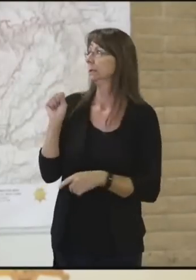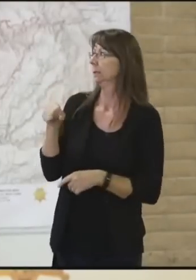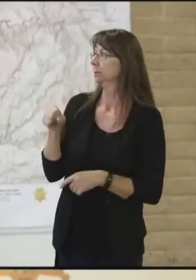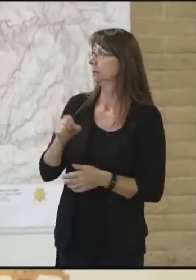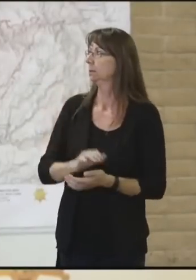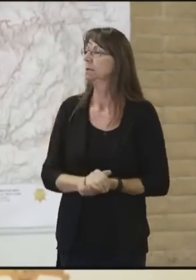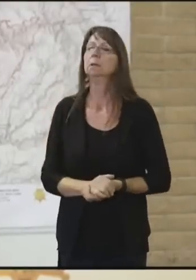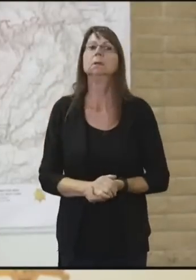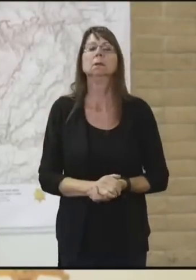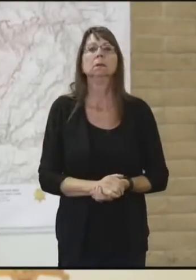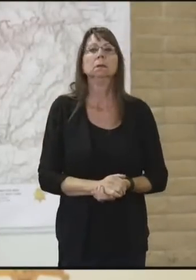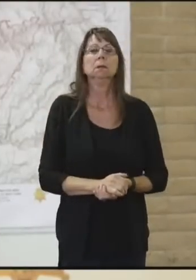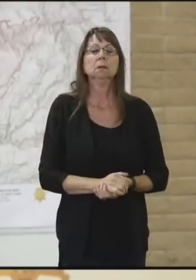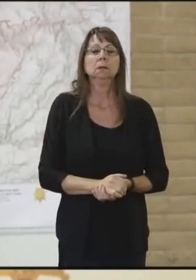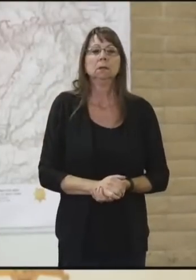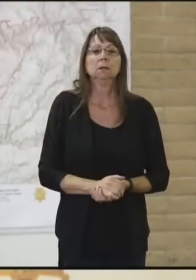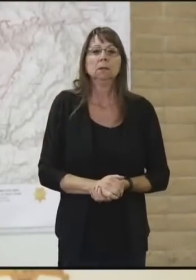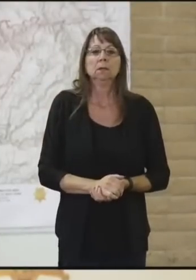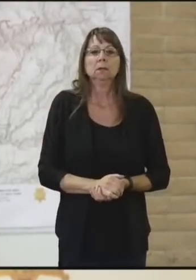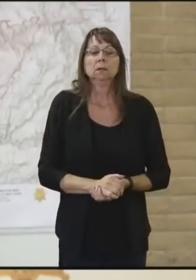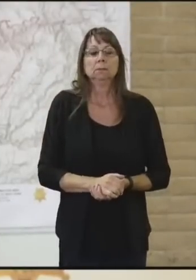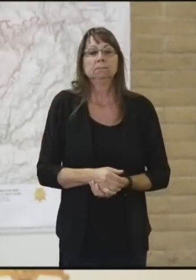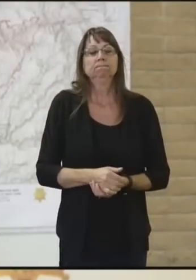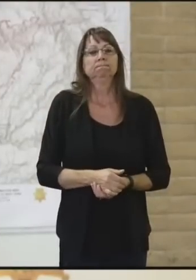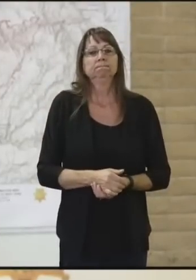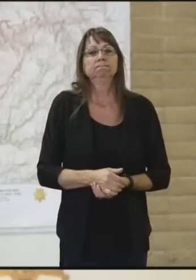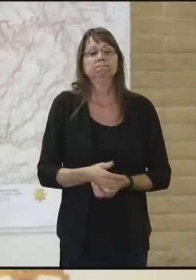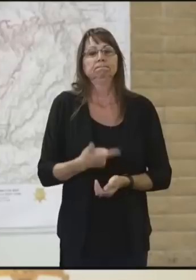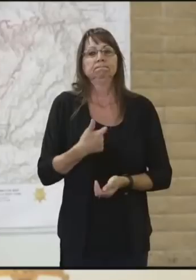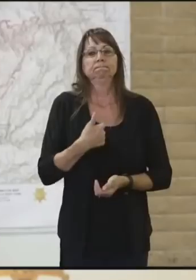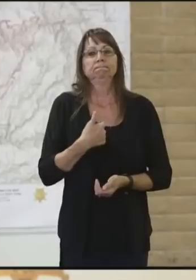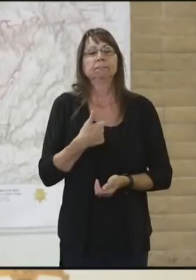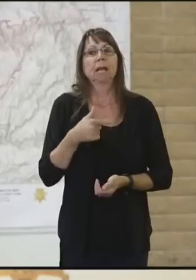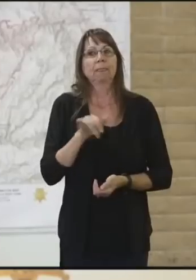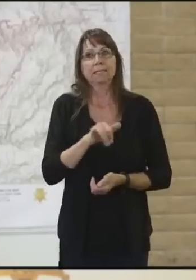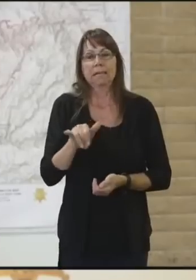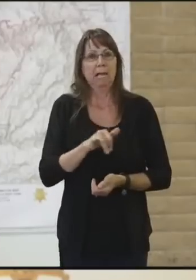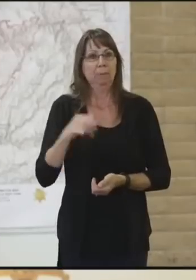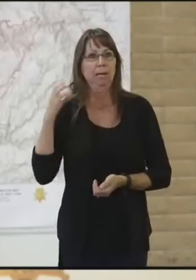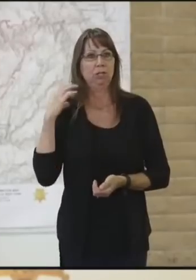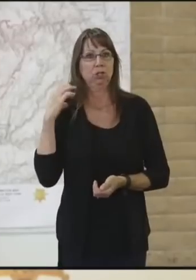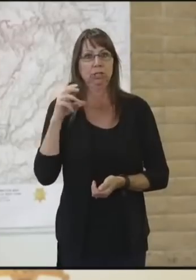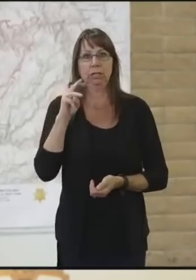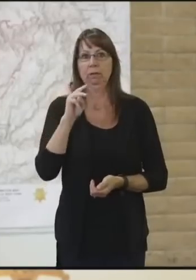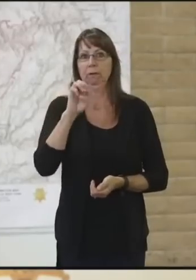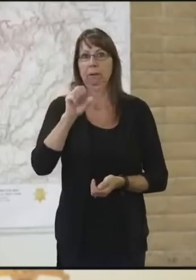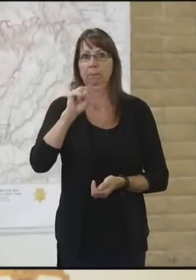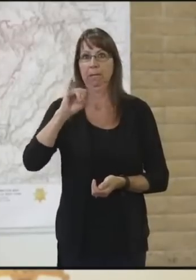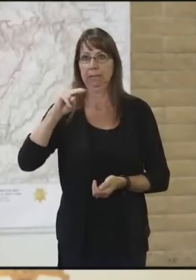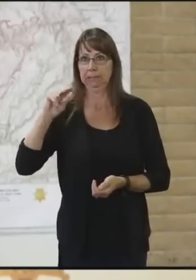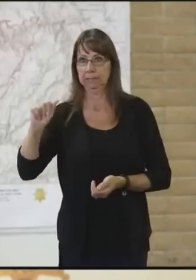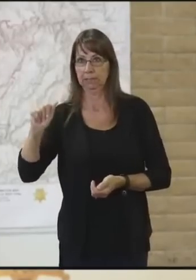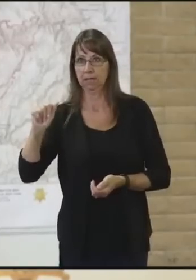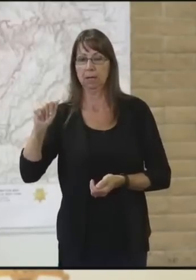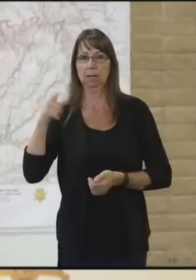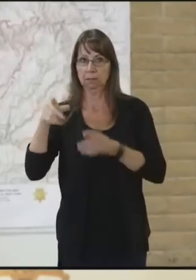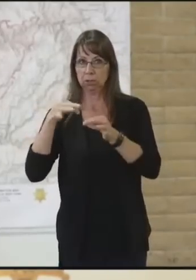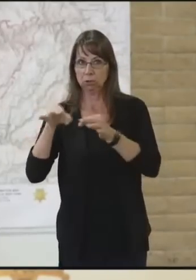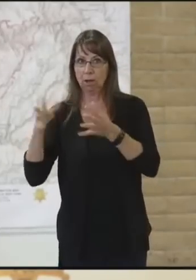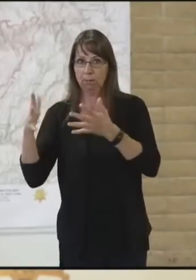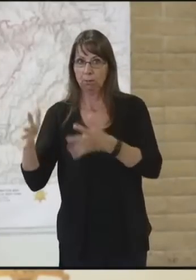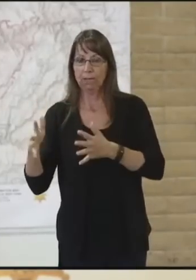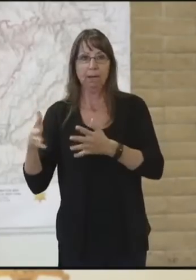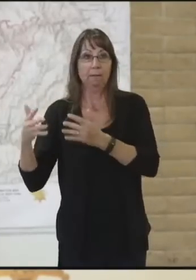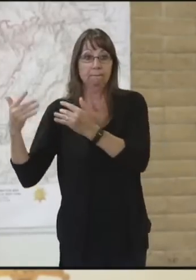Okay. So as your fire chief, Chief Messina, described, the fire made a historic